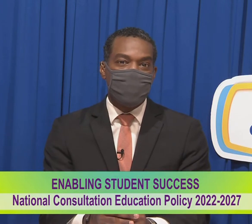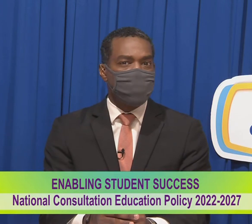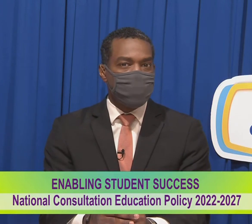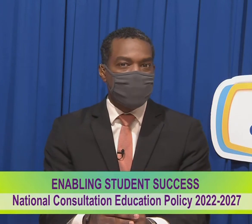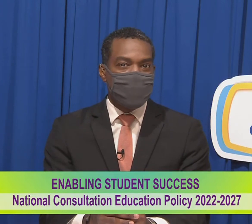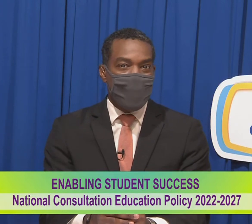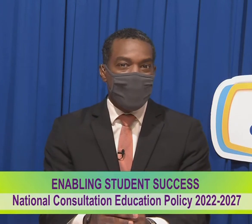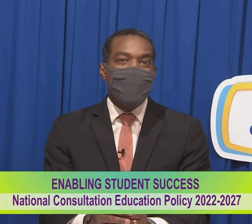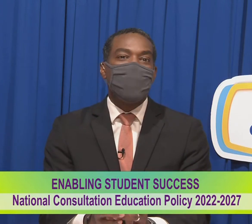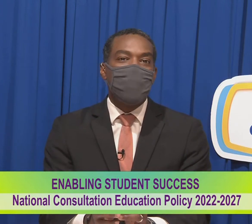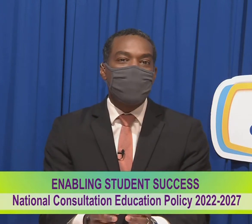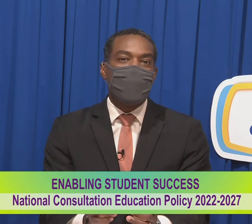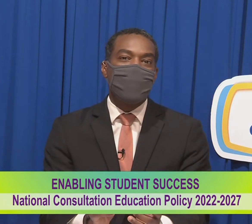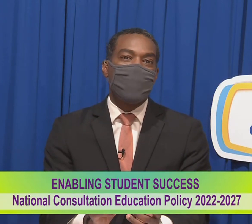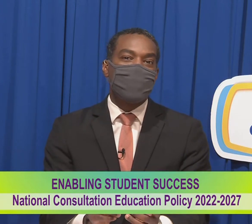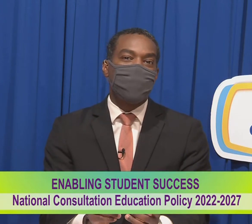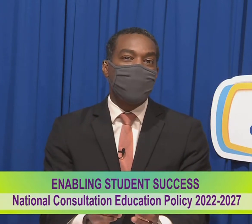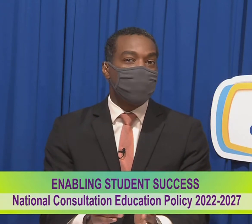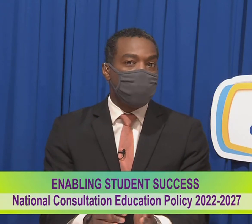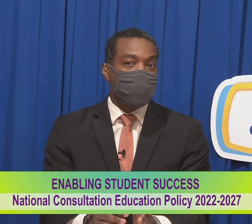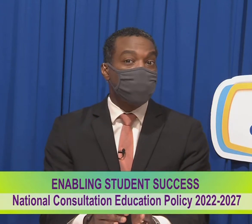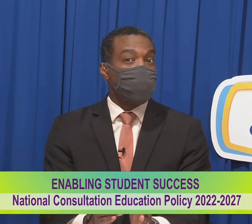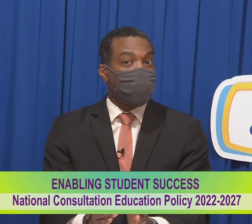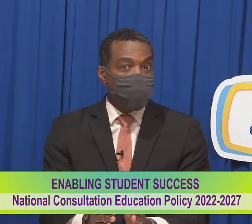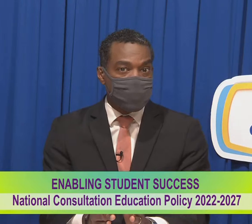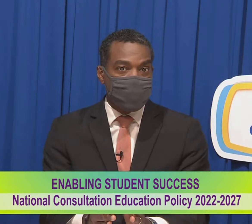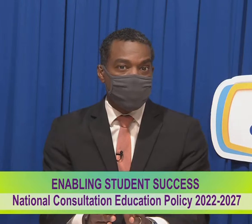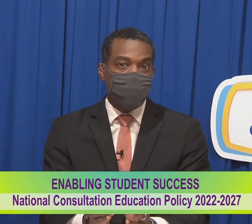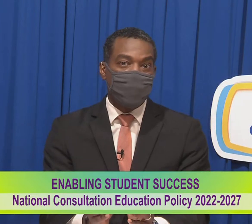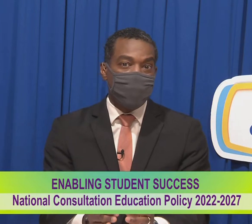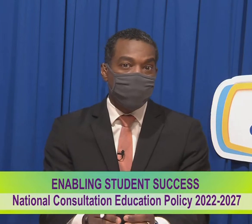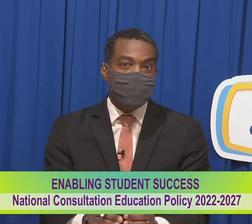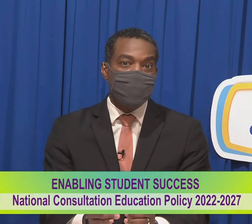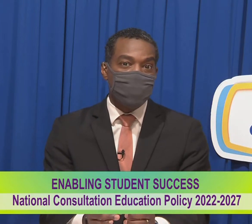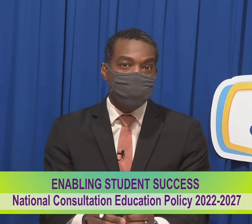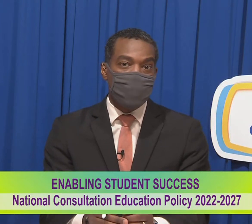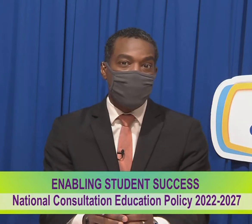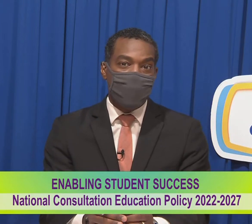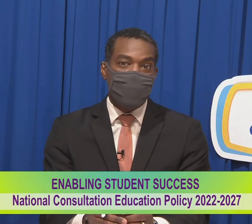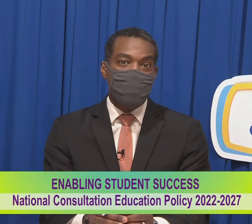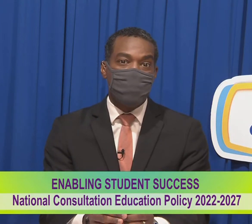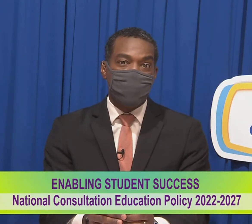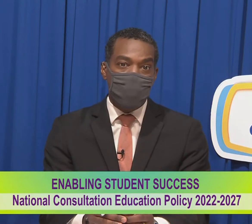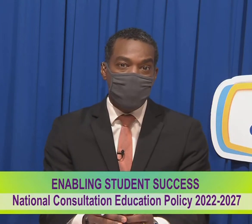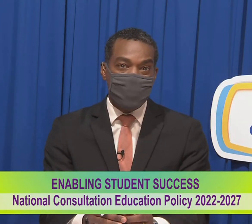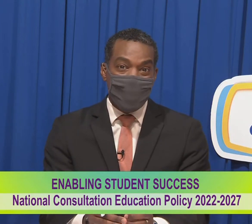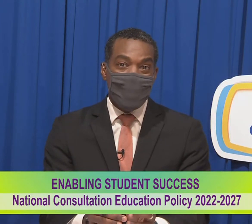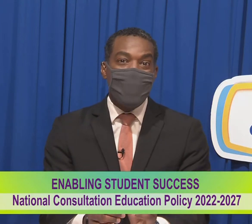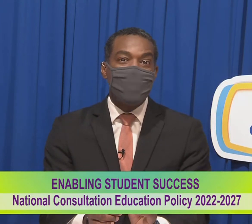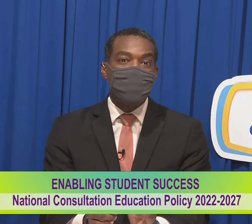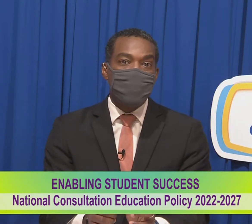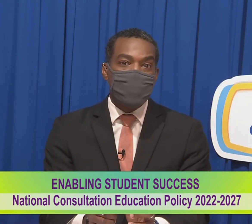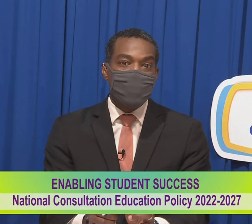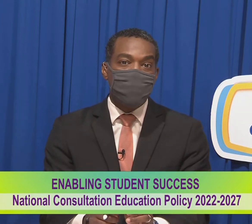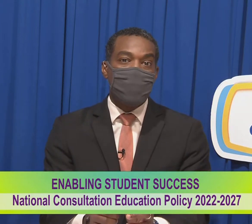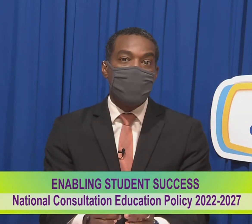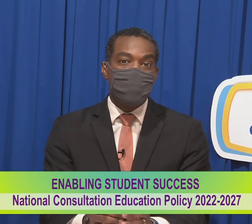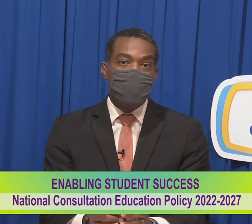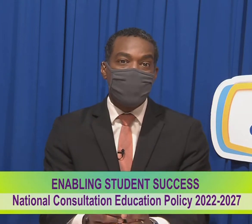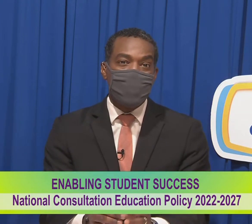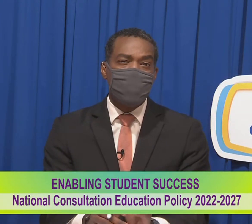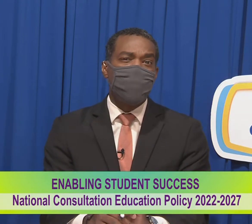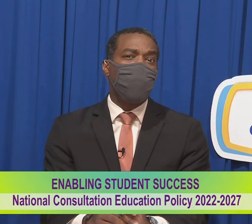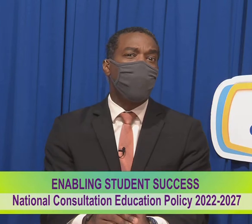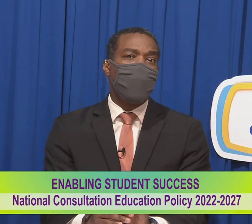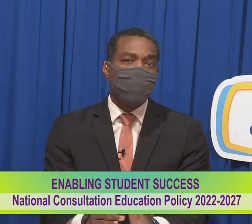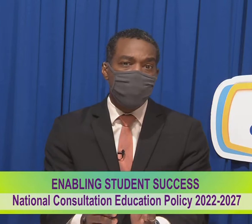provision of education to students in order to identify the cause or causes of decreasing student academic performance in the midst of